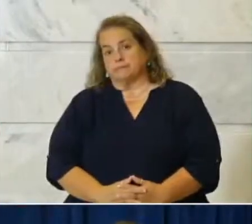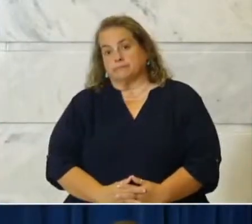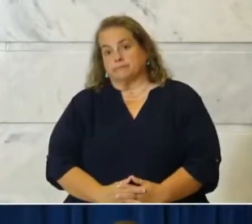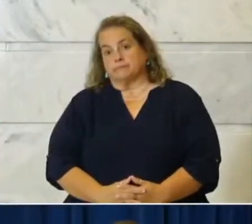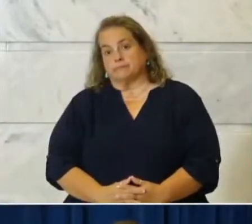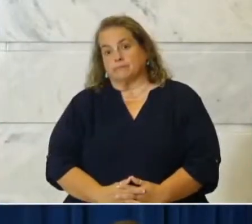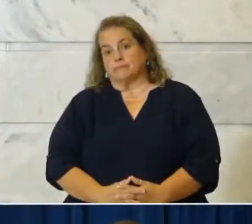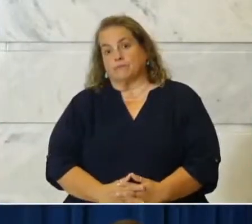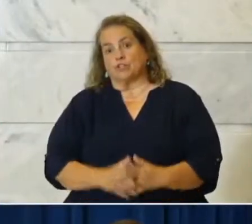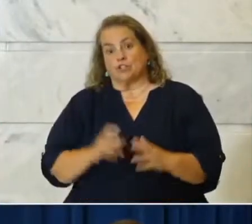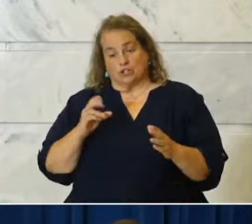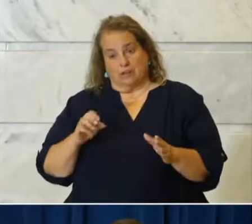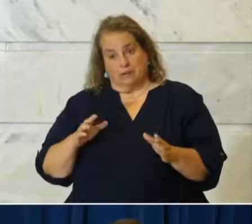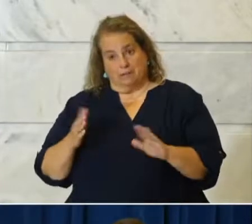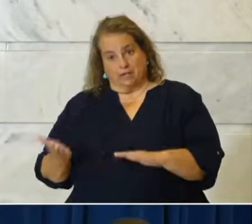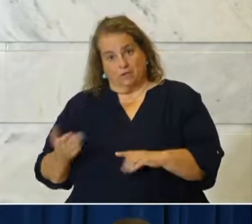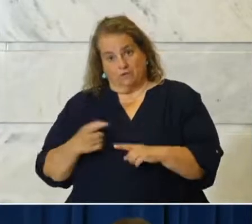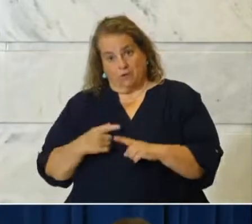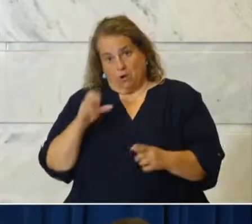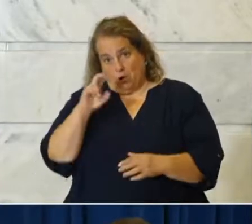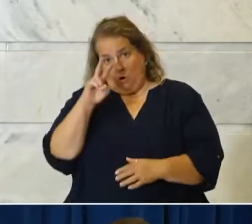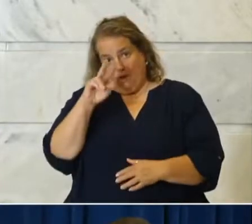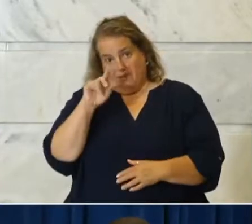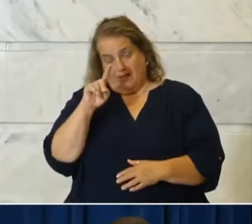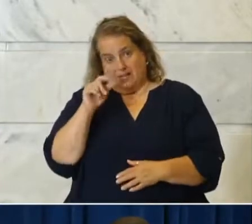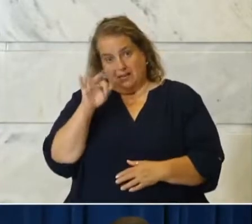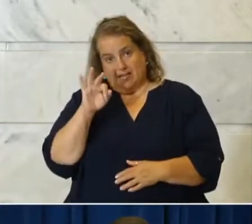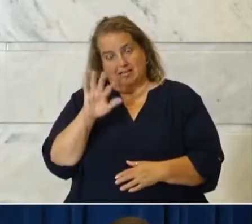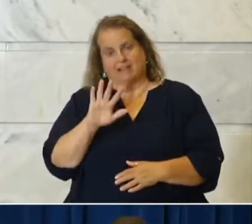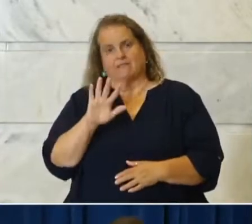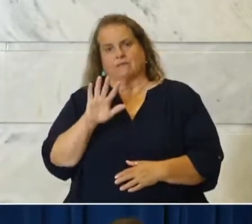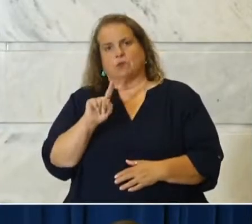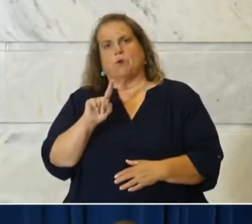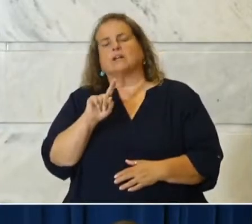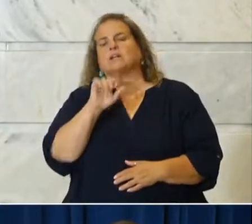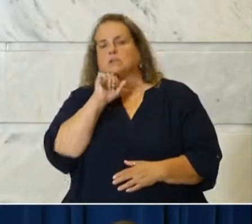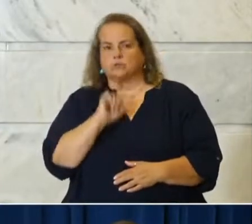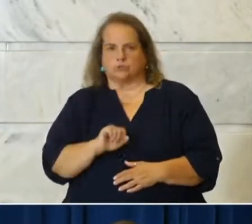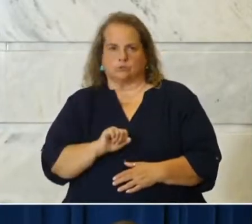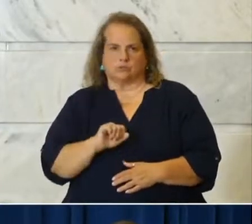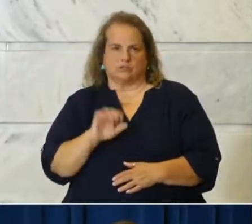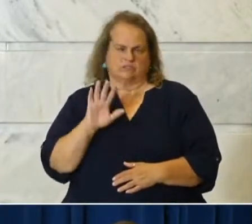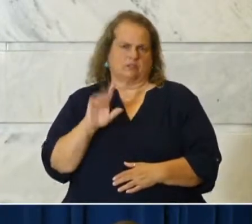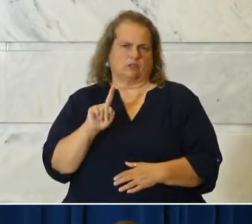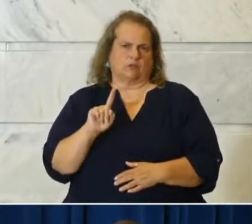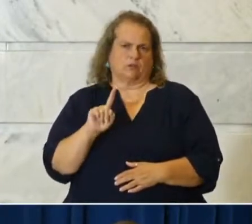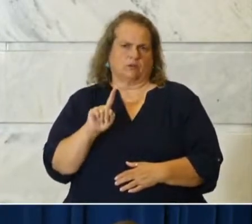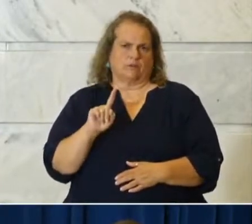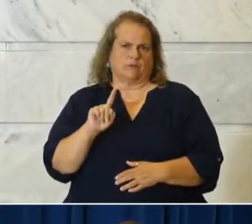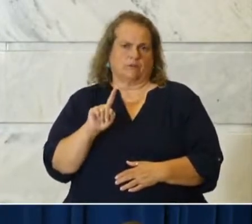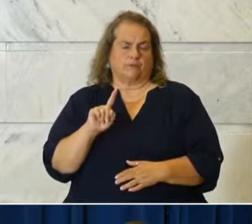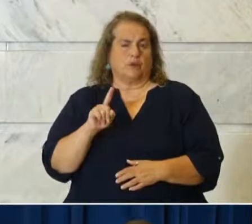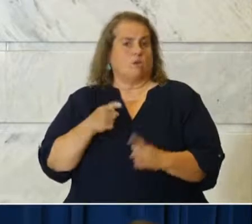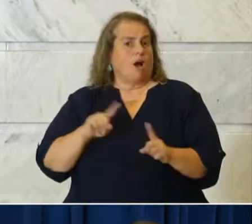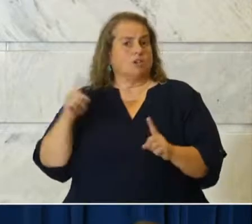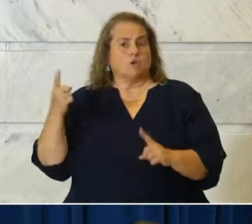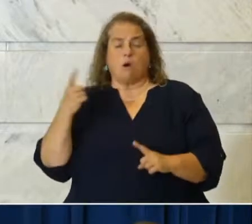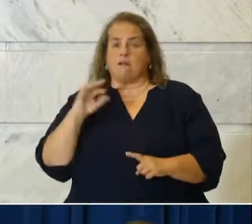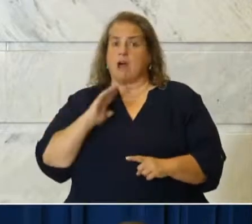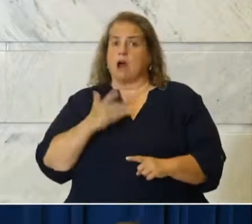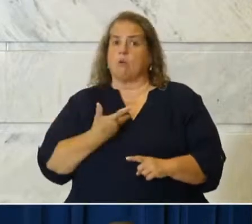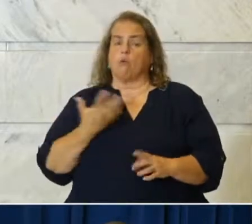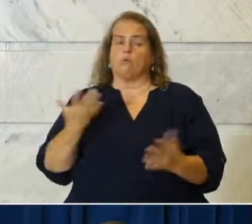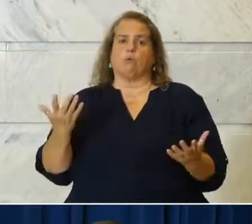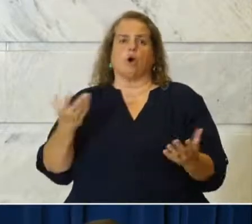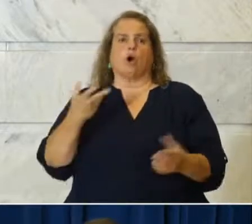She passed away from COVID-19 at just 51 years old. While she was one of our heroic healthcare